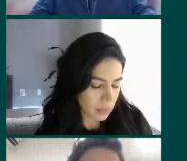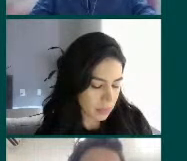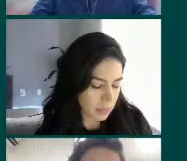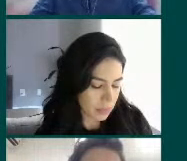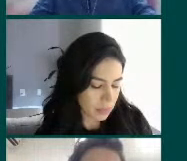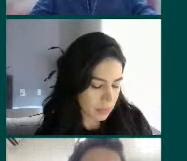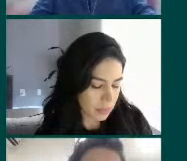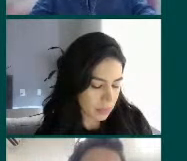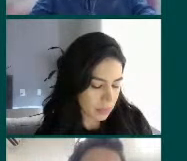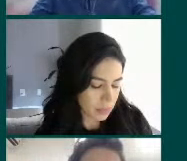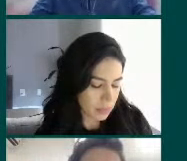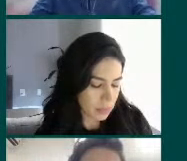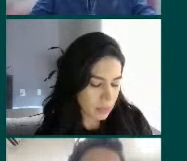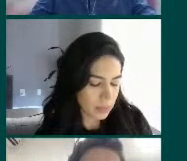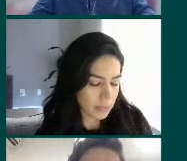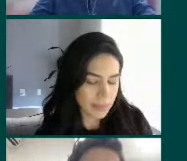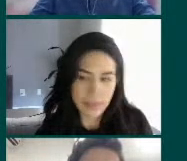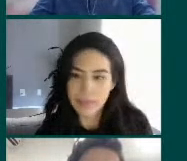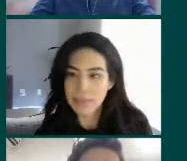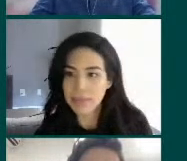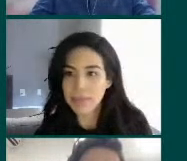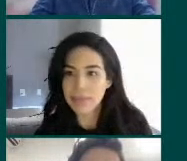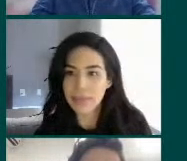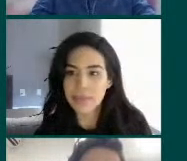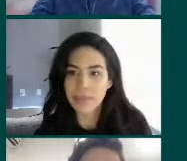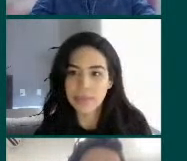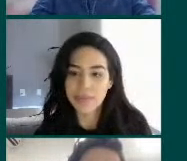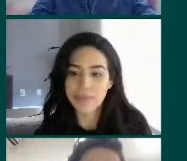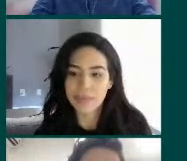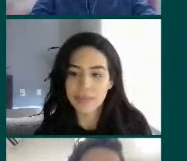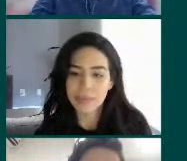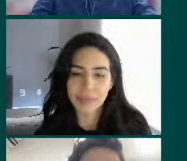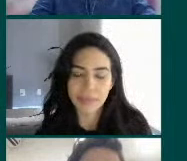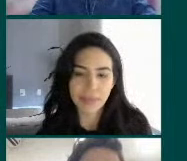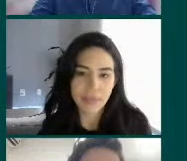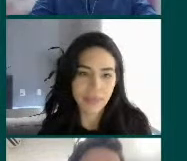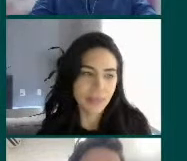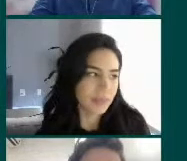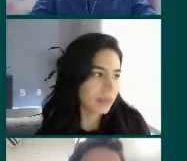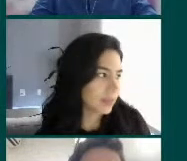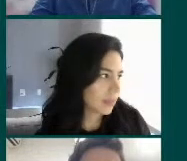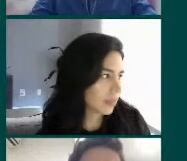we only think about is United States and Europe that has